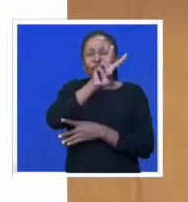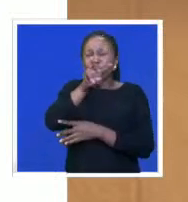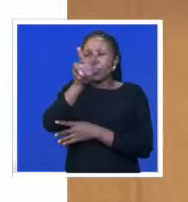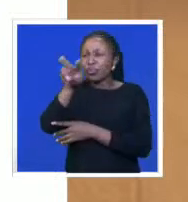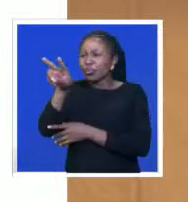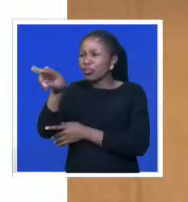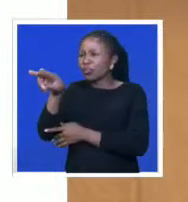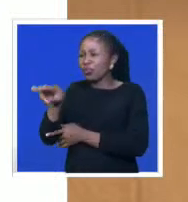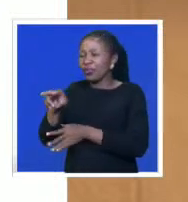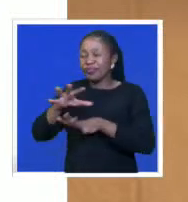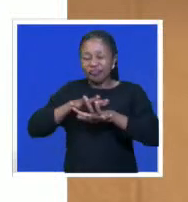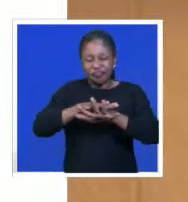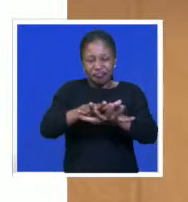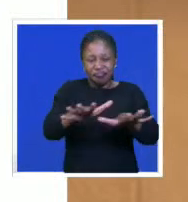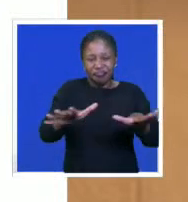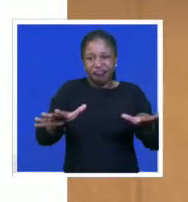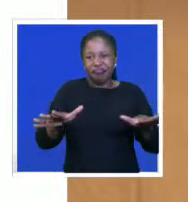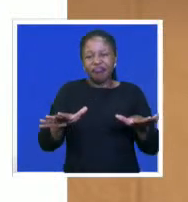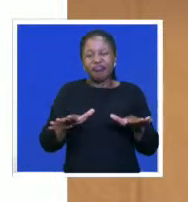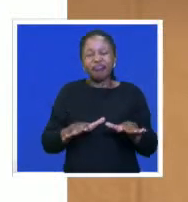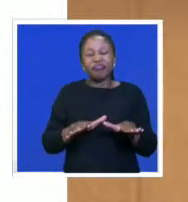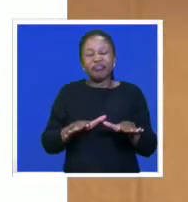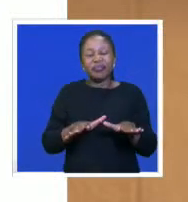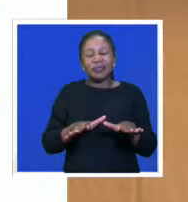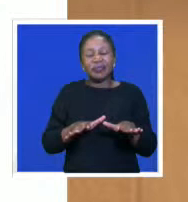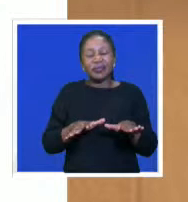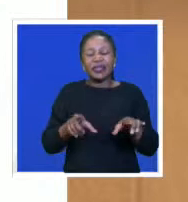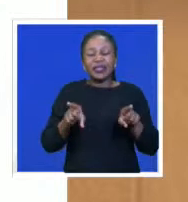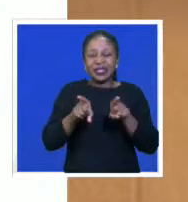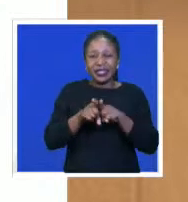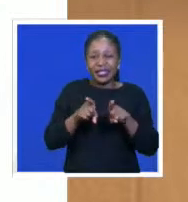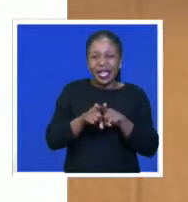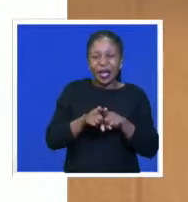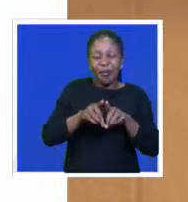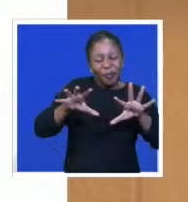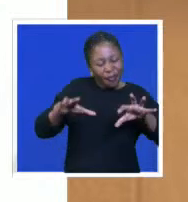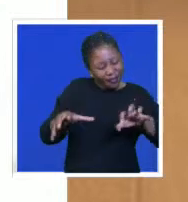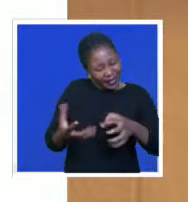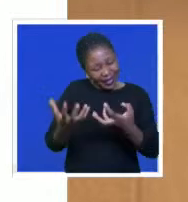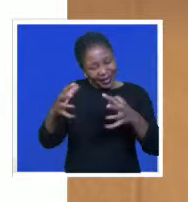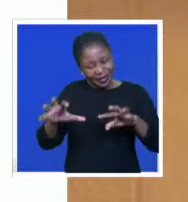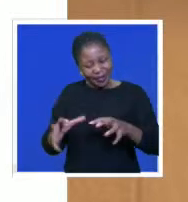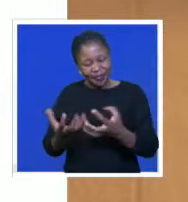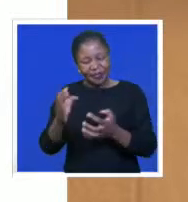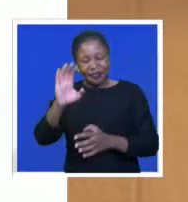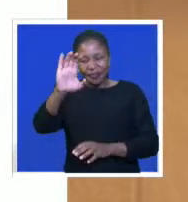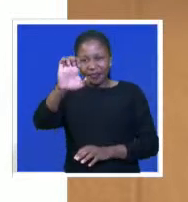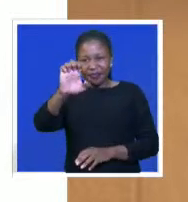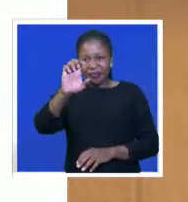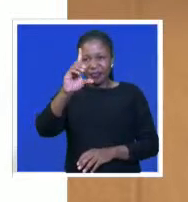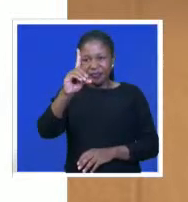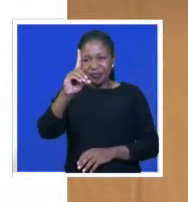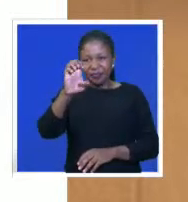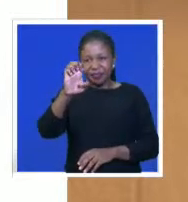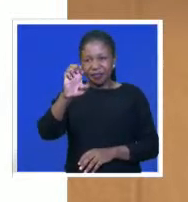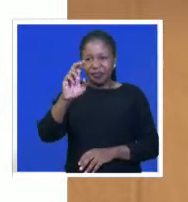The land in this case is referring to the Garden of Eden.